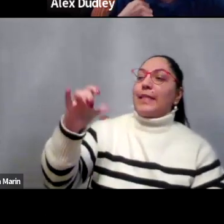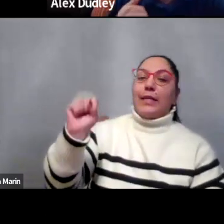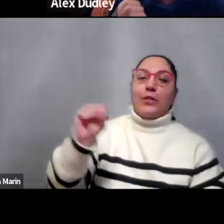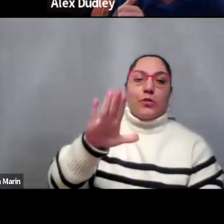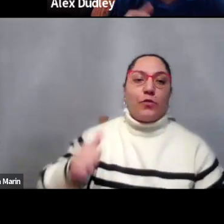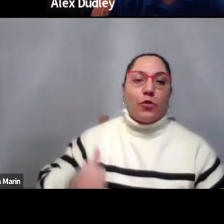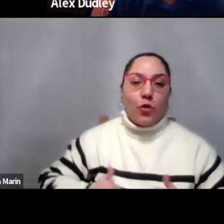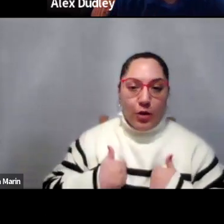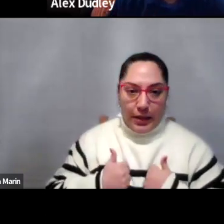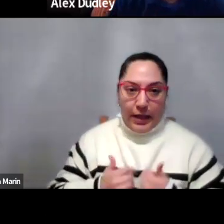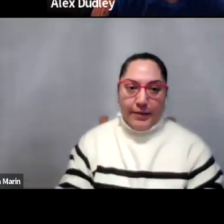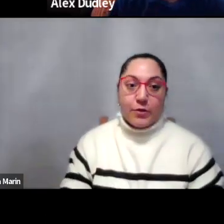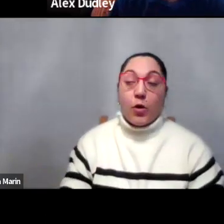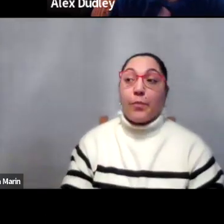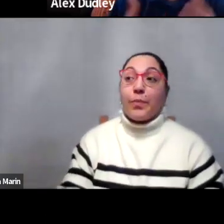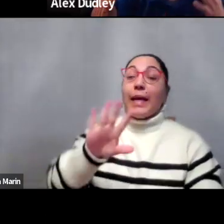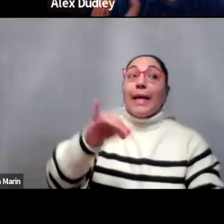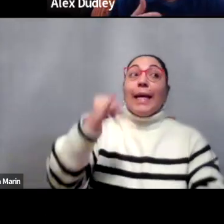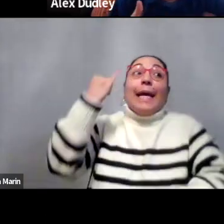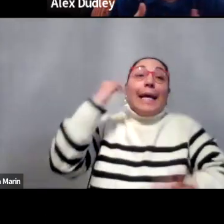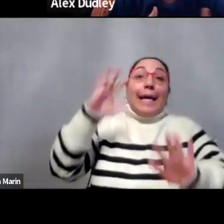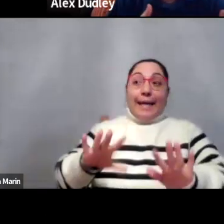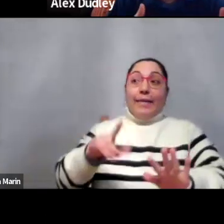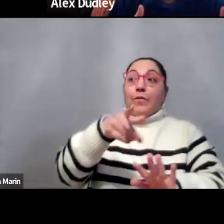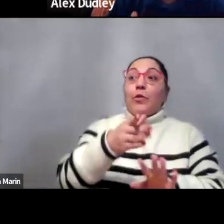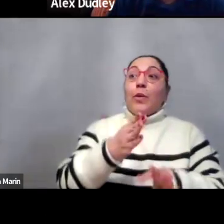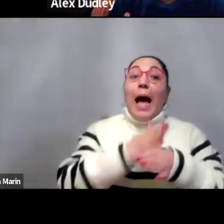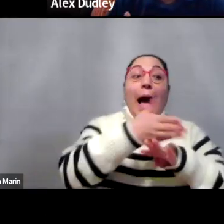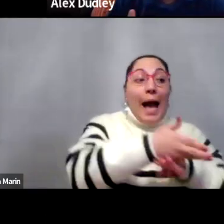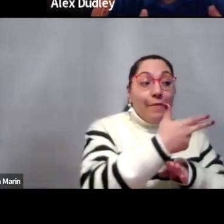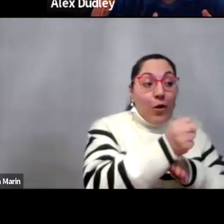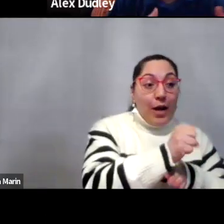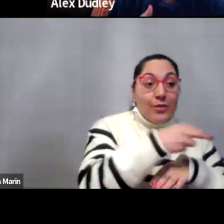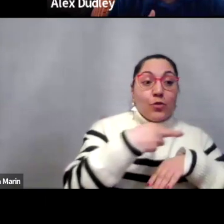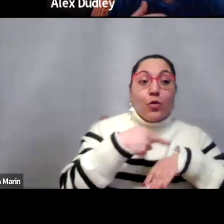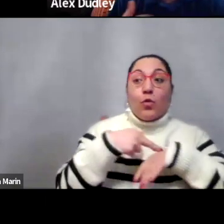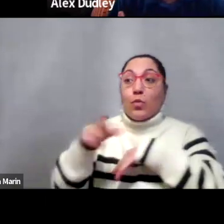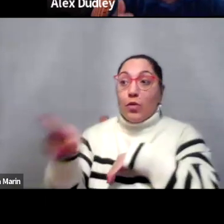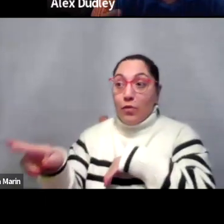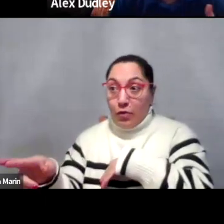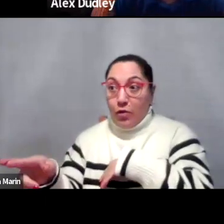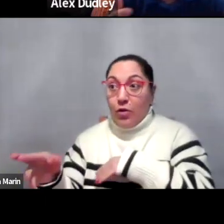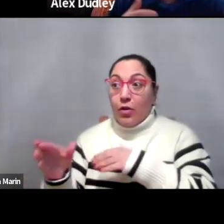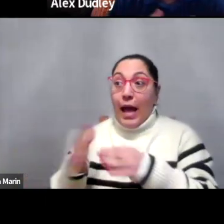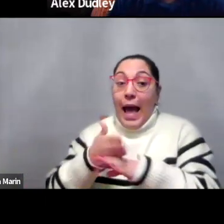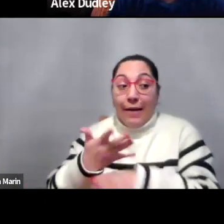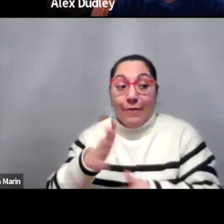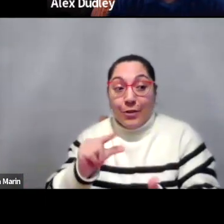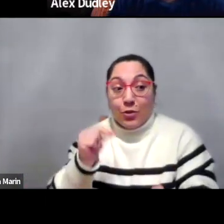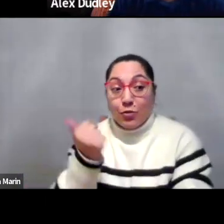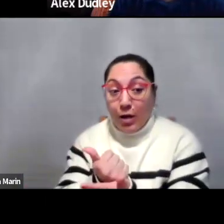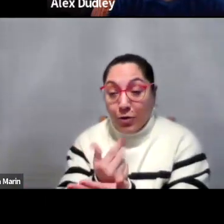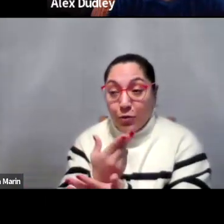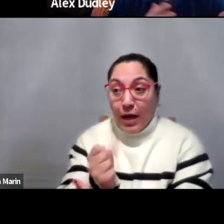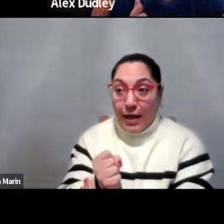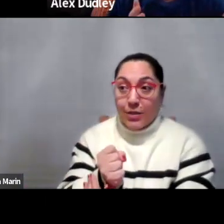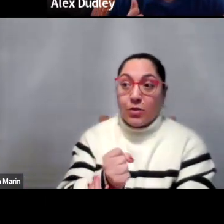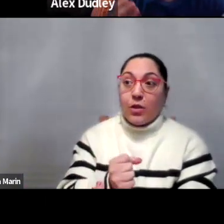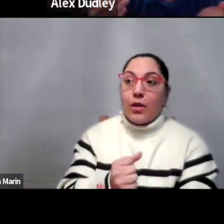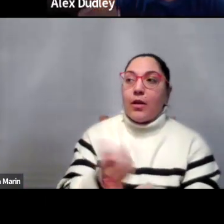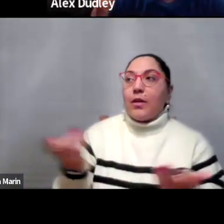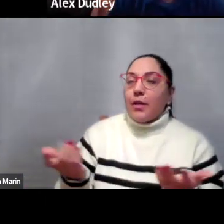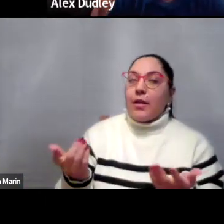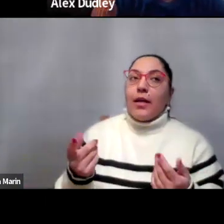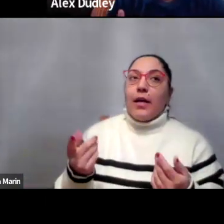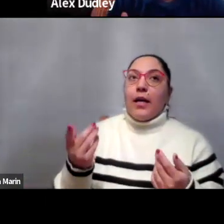you've already left high school, maybe a referral comes in from a counselor in May or June or July. Maybe they